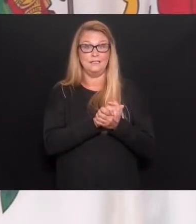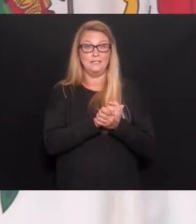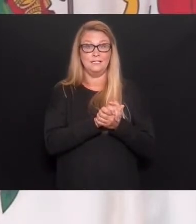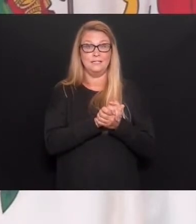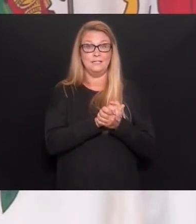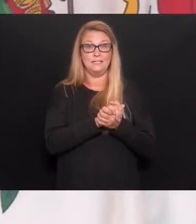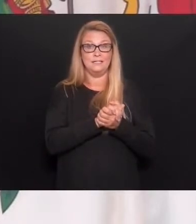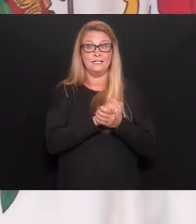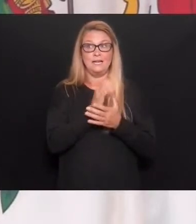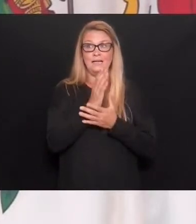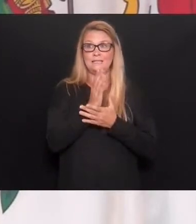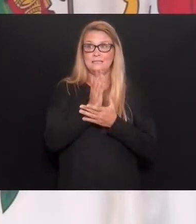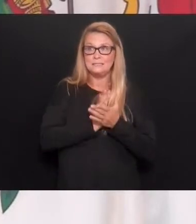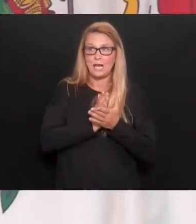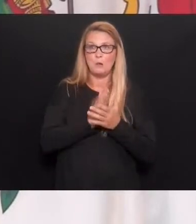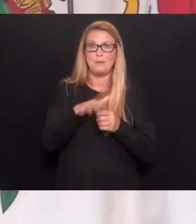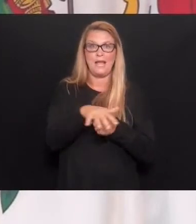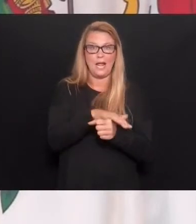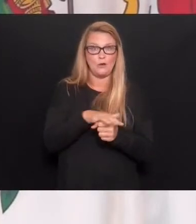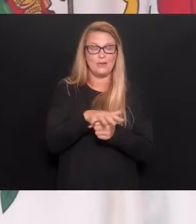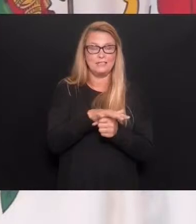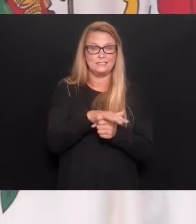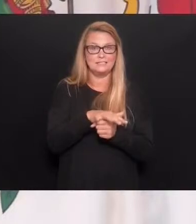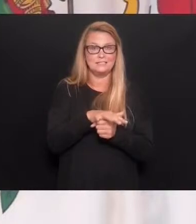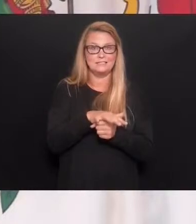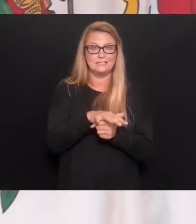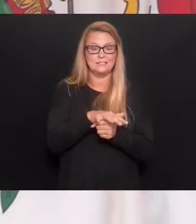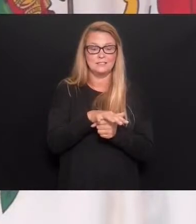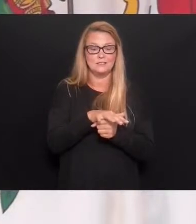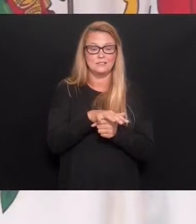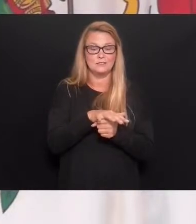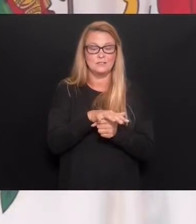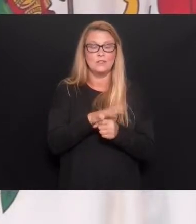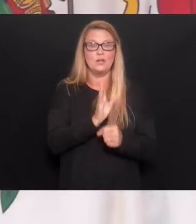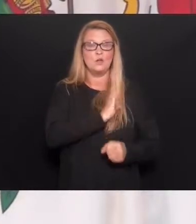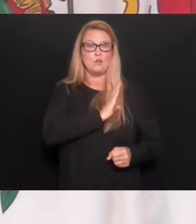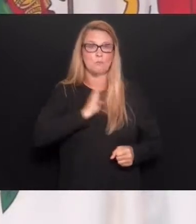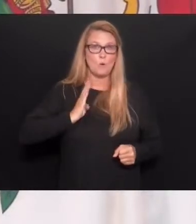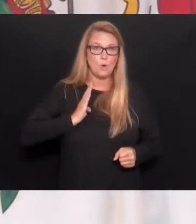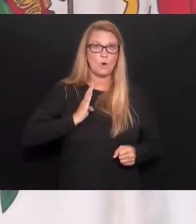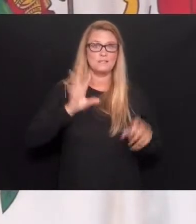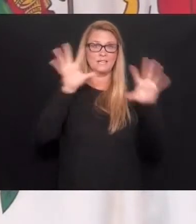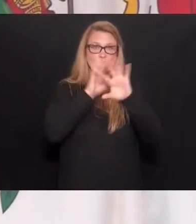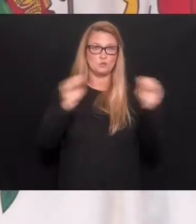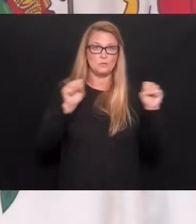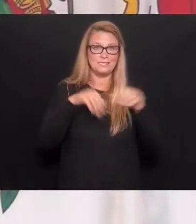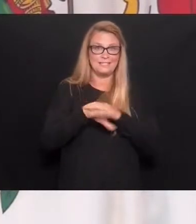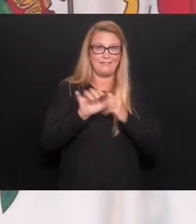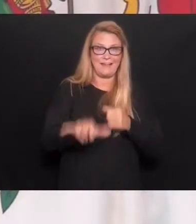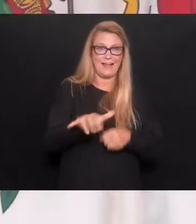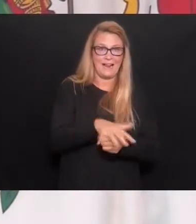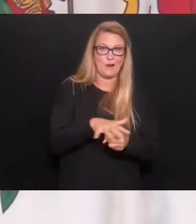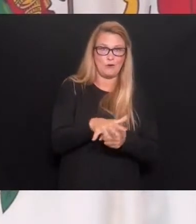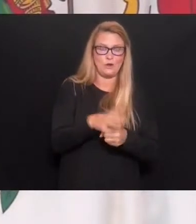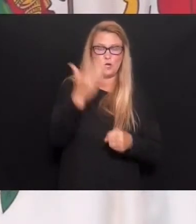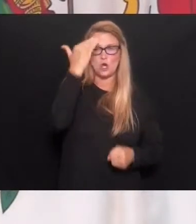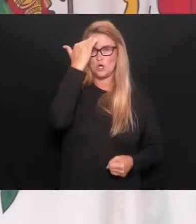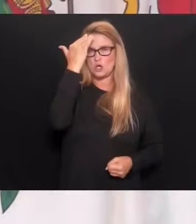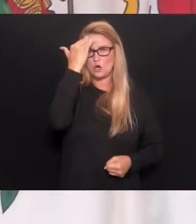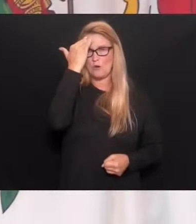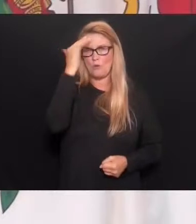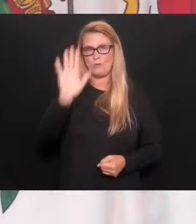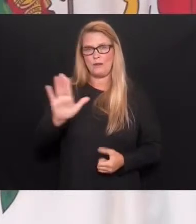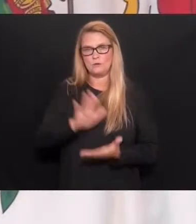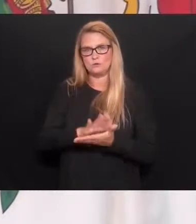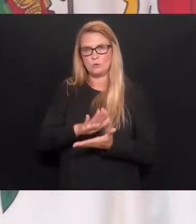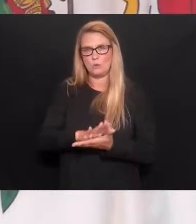certain areas and these boards and the superintendents in these areas know their